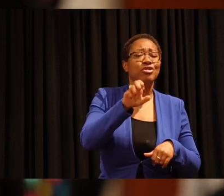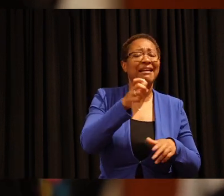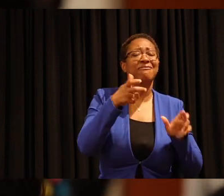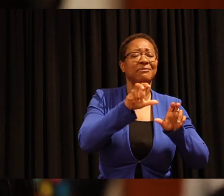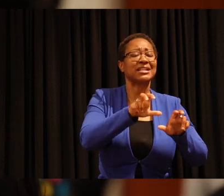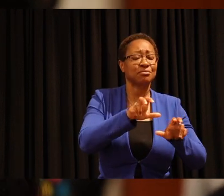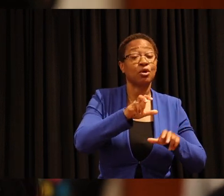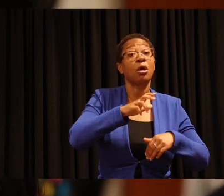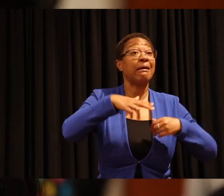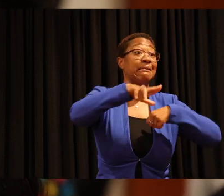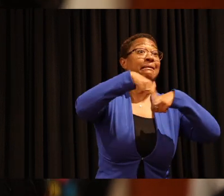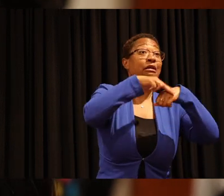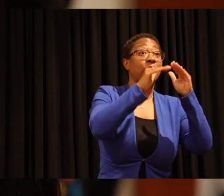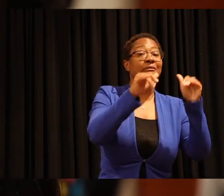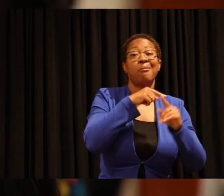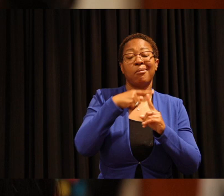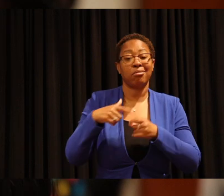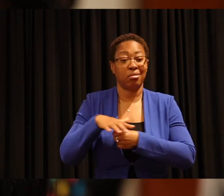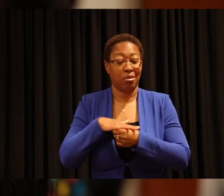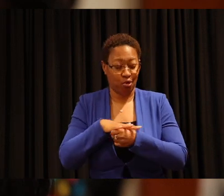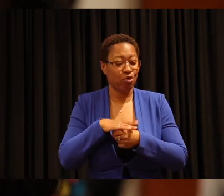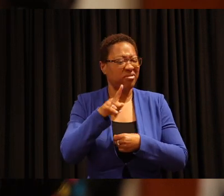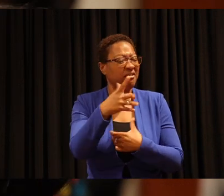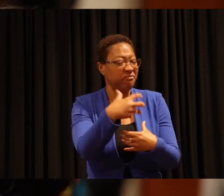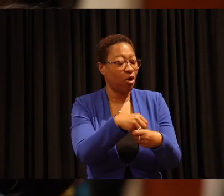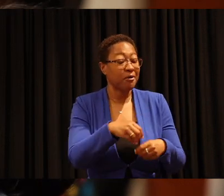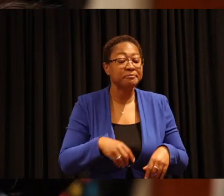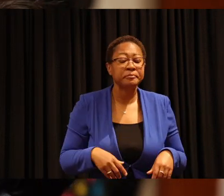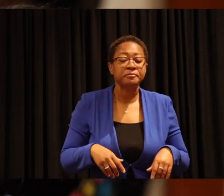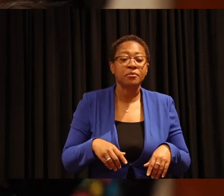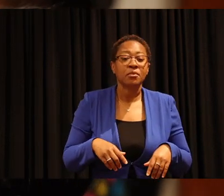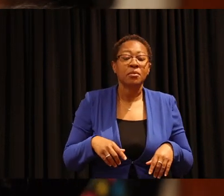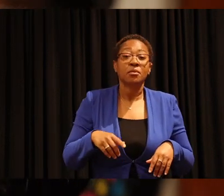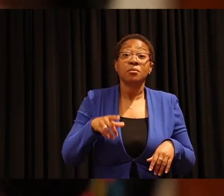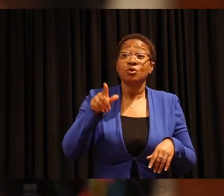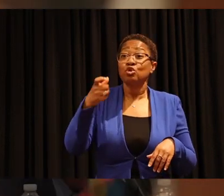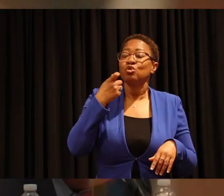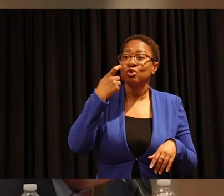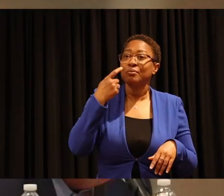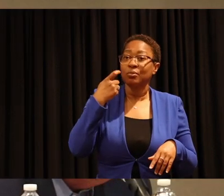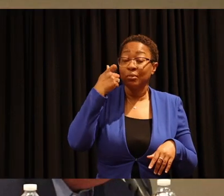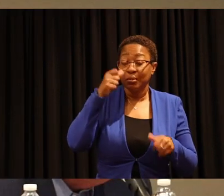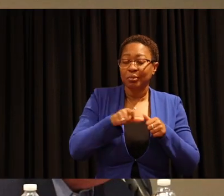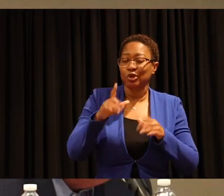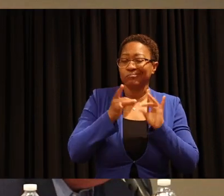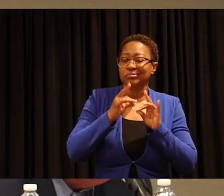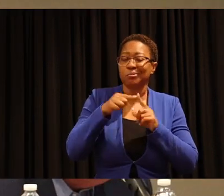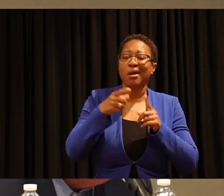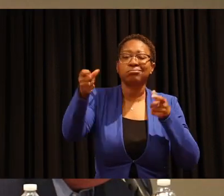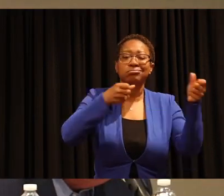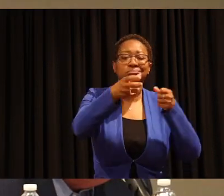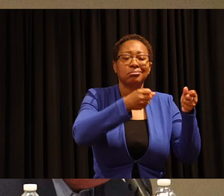national level and at the local level. And when we talk about getting every piece involved, CBAs are